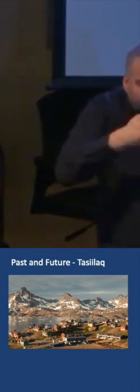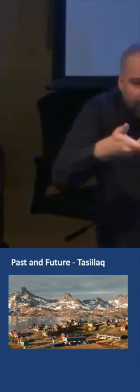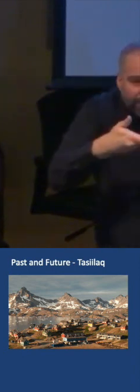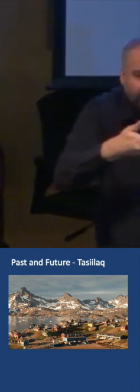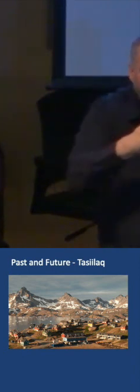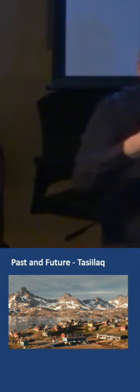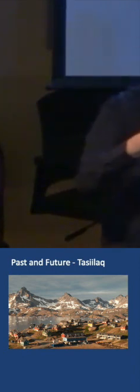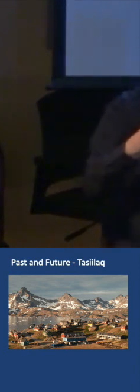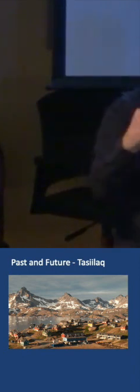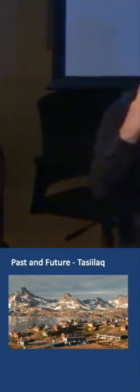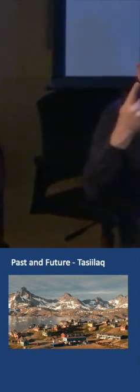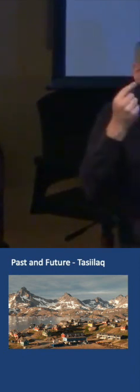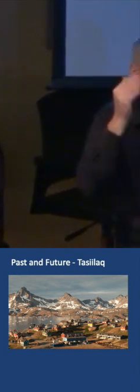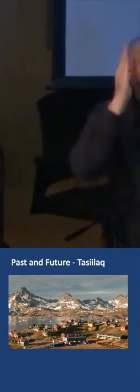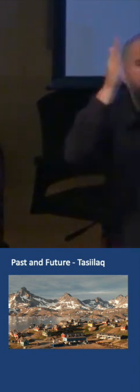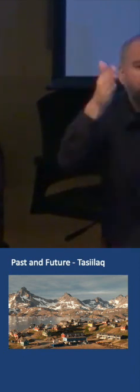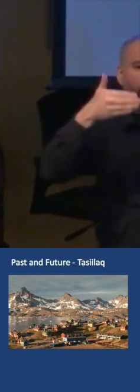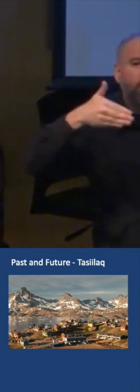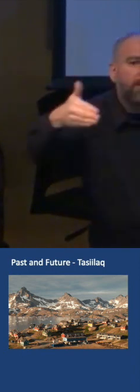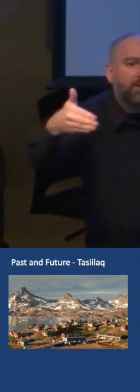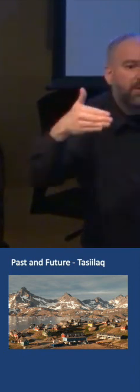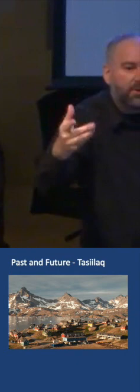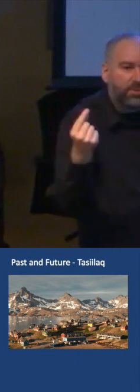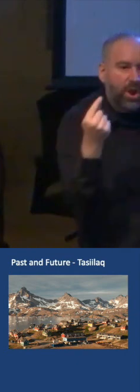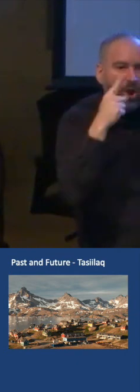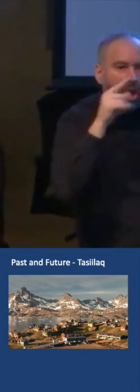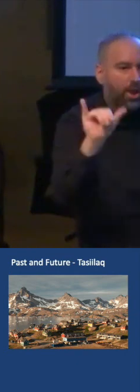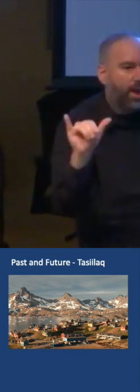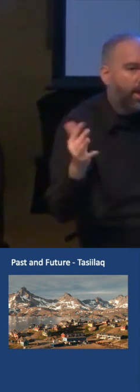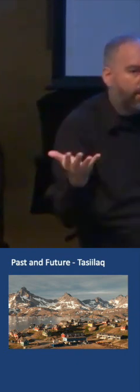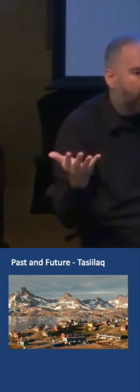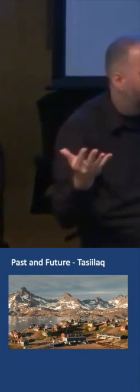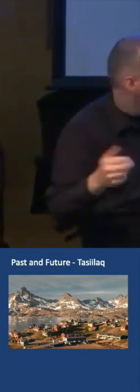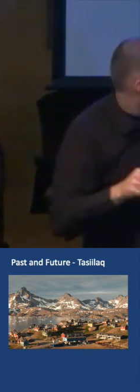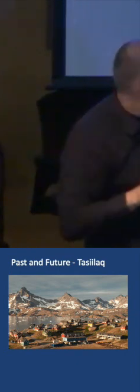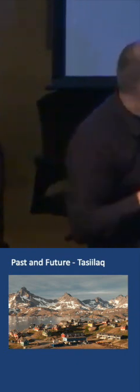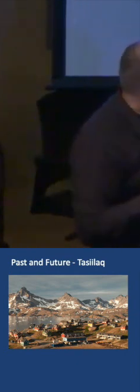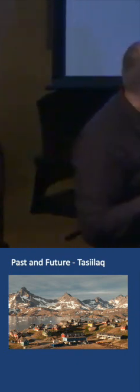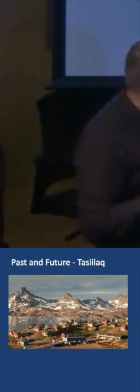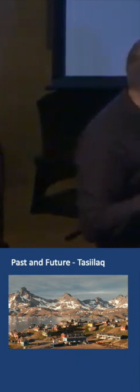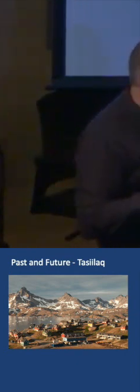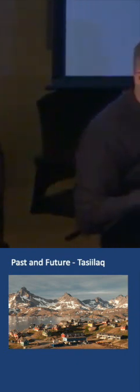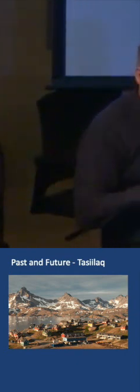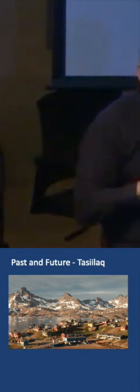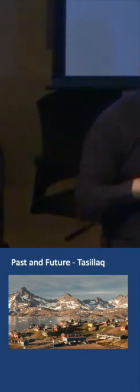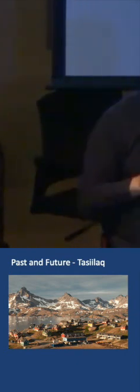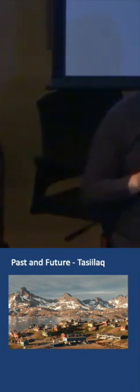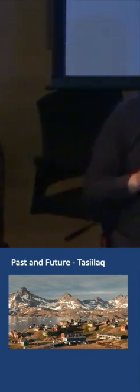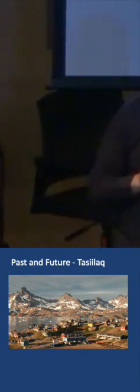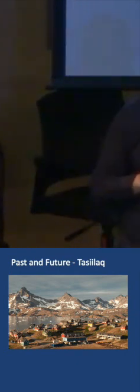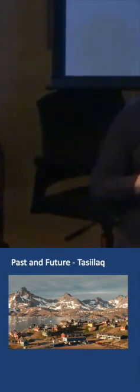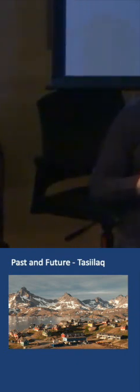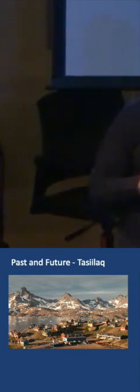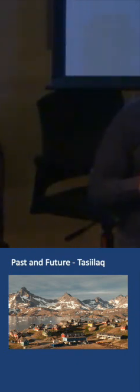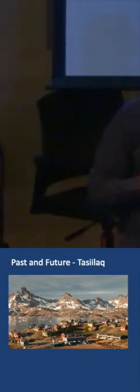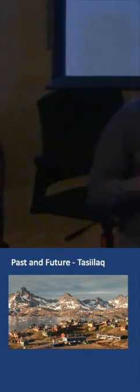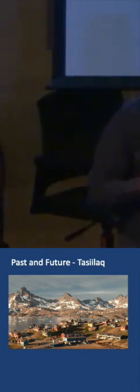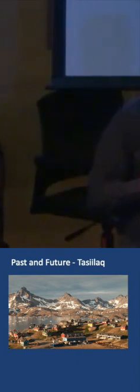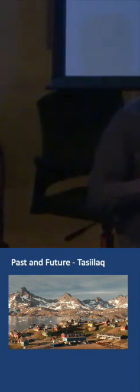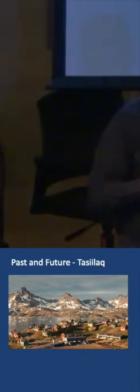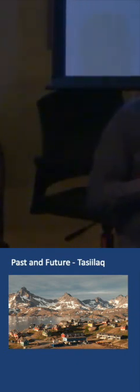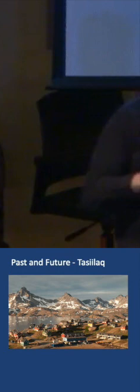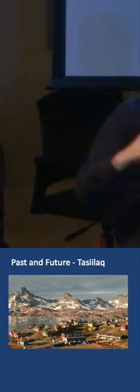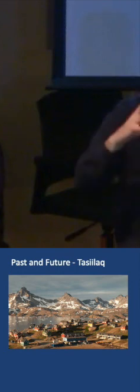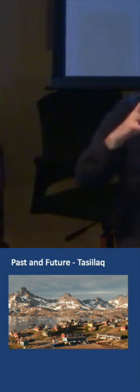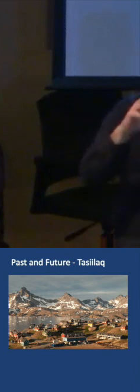and bring the ecosystems together. So what you can see is that the projections for much of the Arctic are very